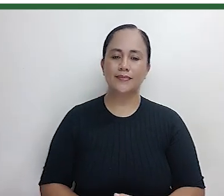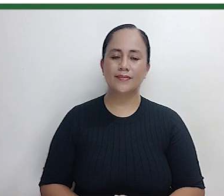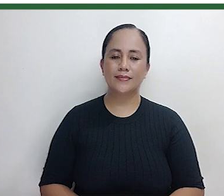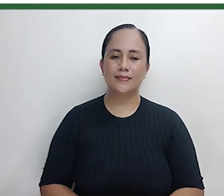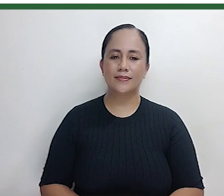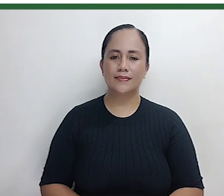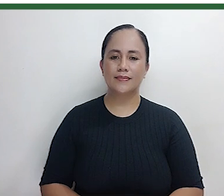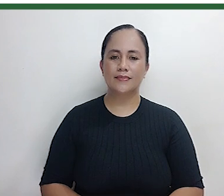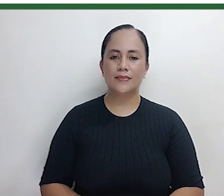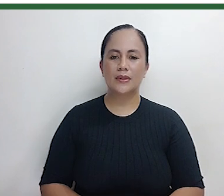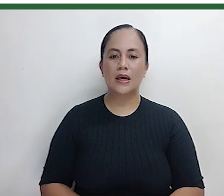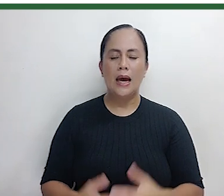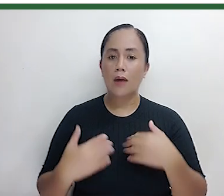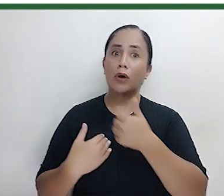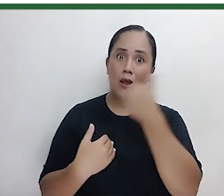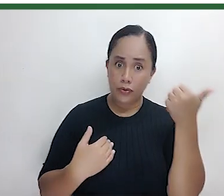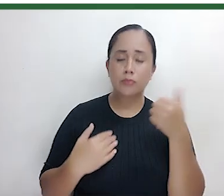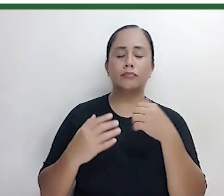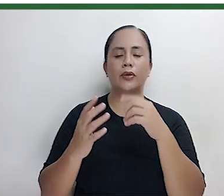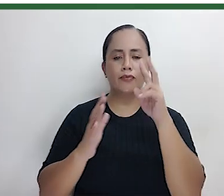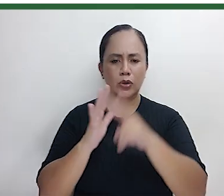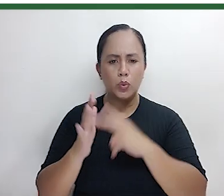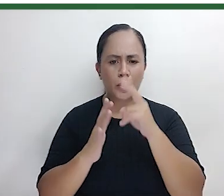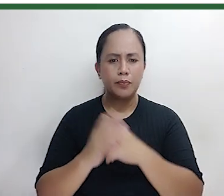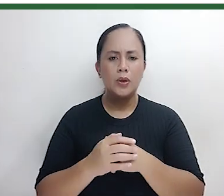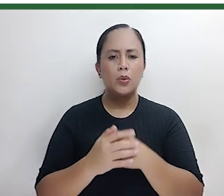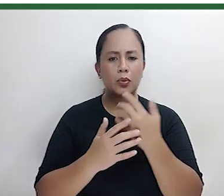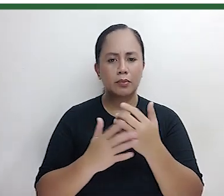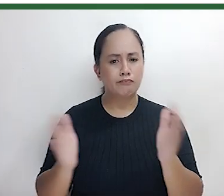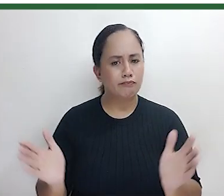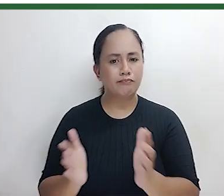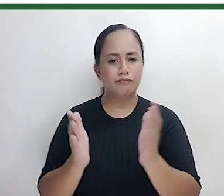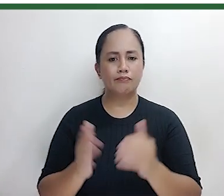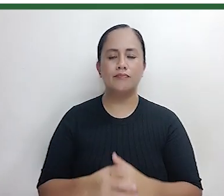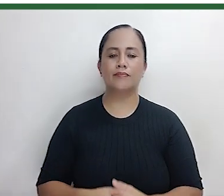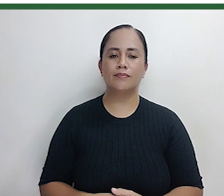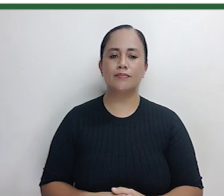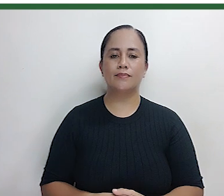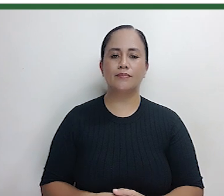Here's another video, why it is urgent.